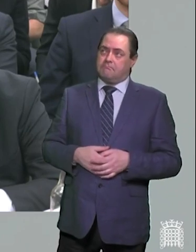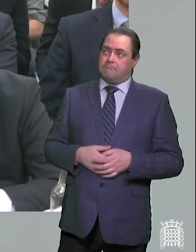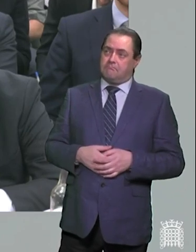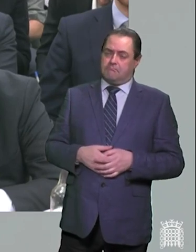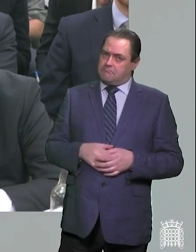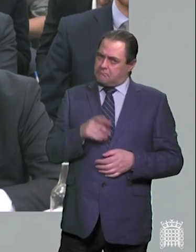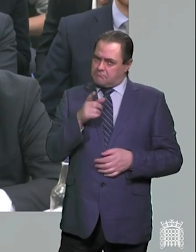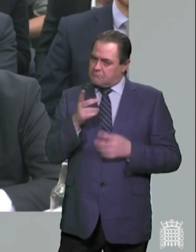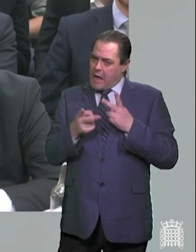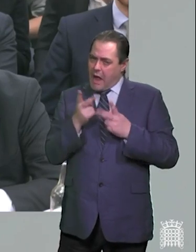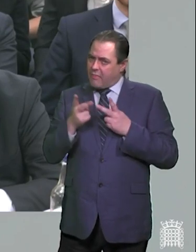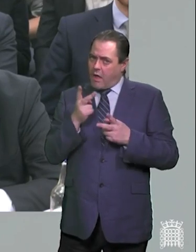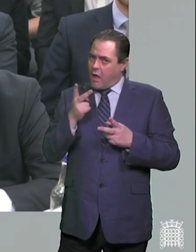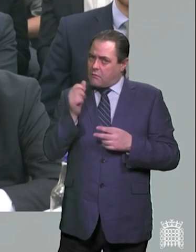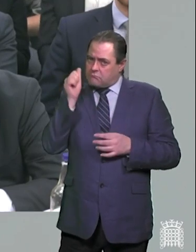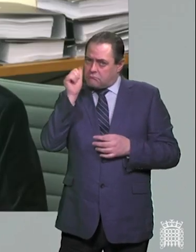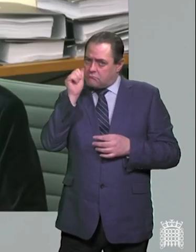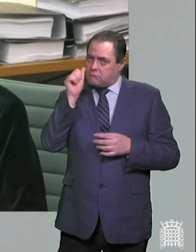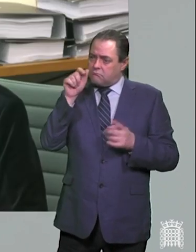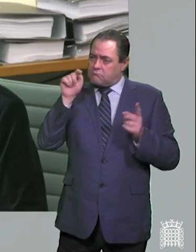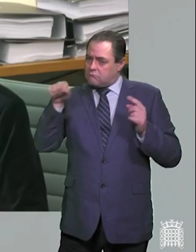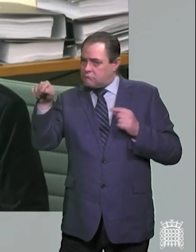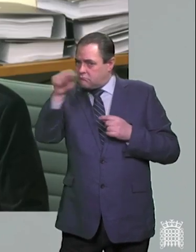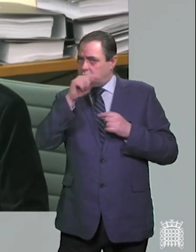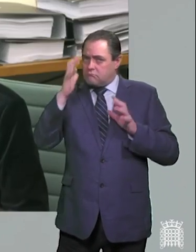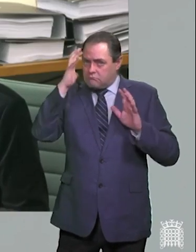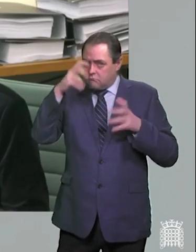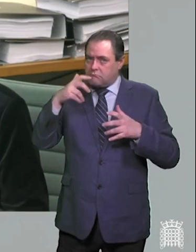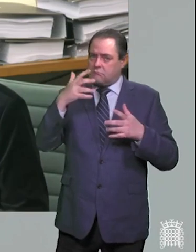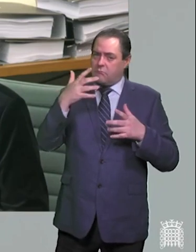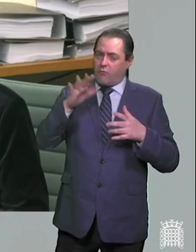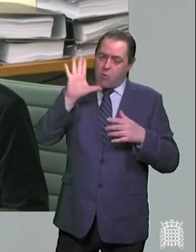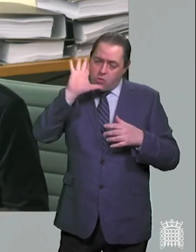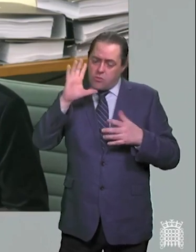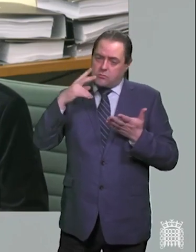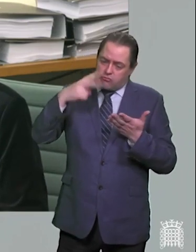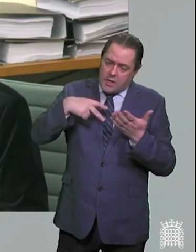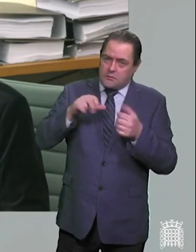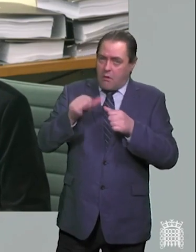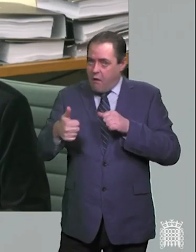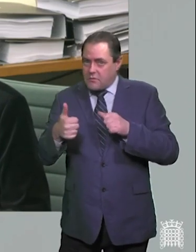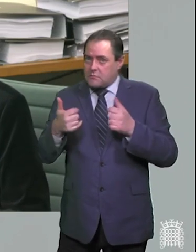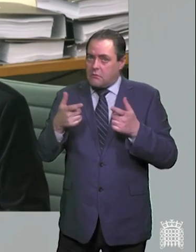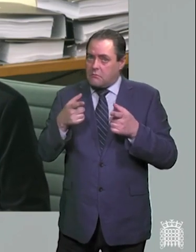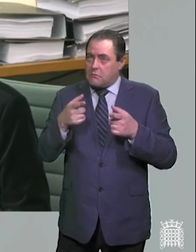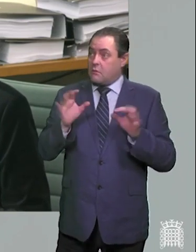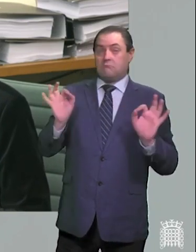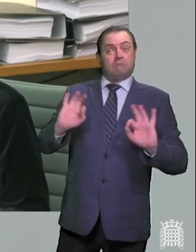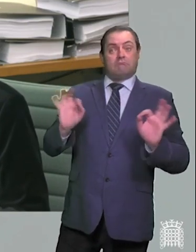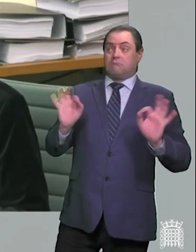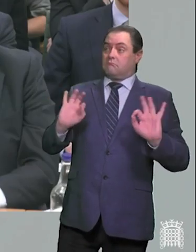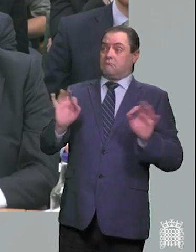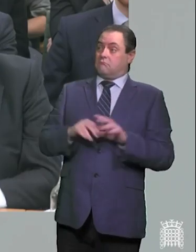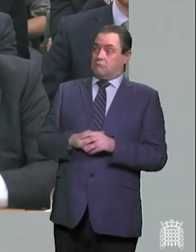you otherwise aware of any concerns from what you've heard or read either before or after the gathering took place? No.